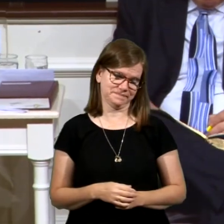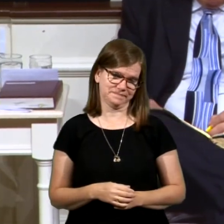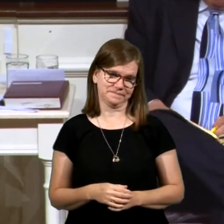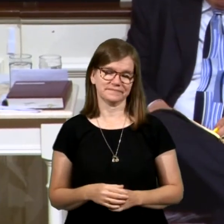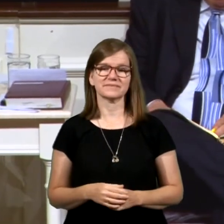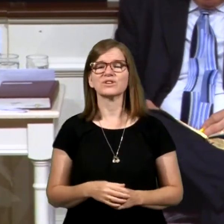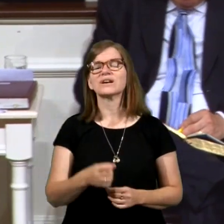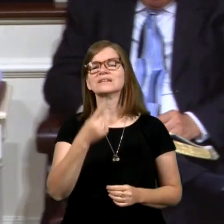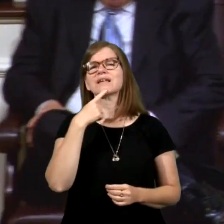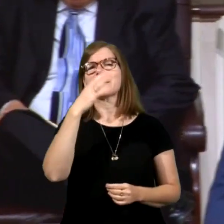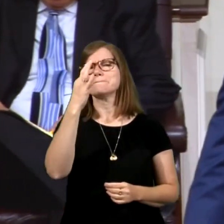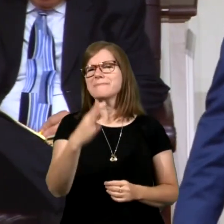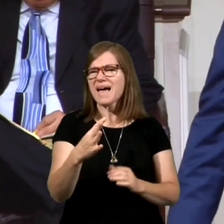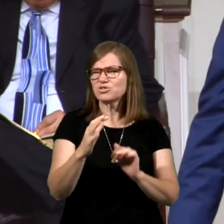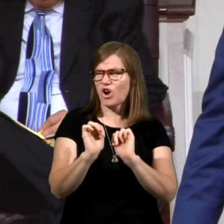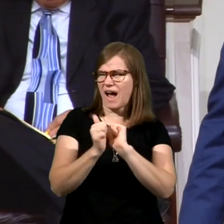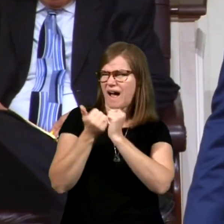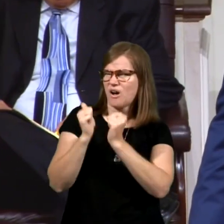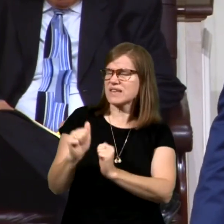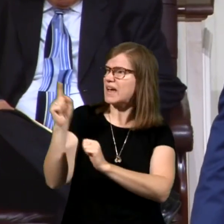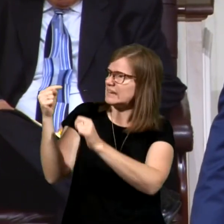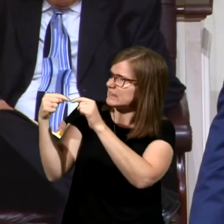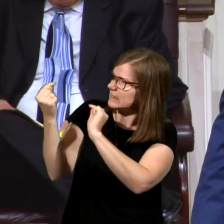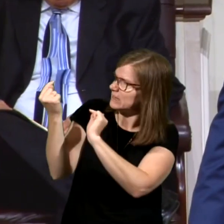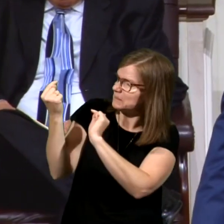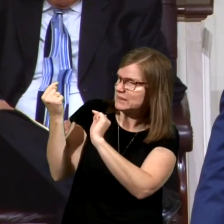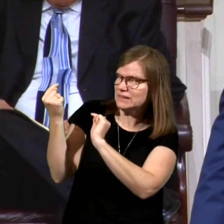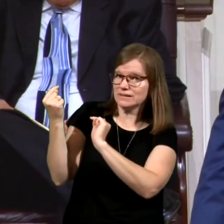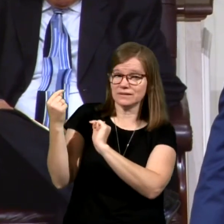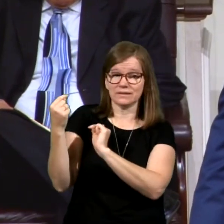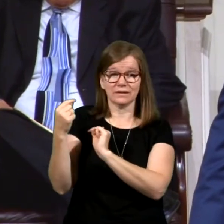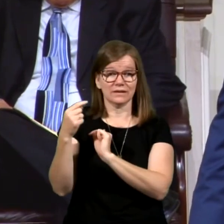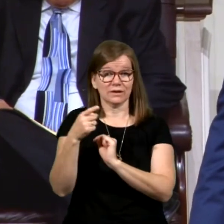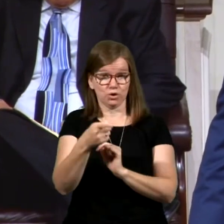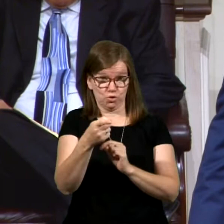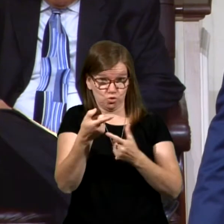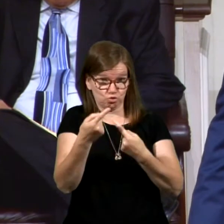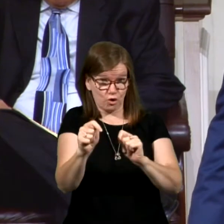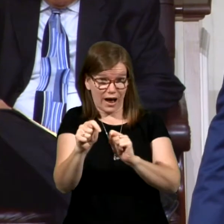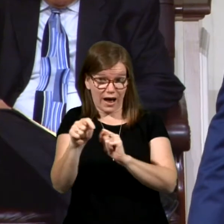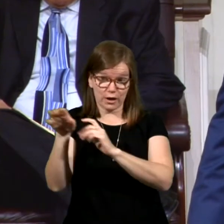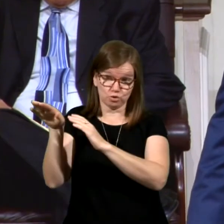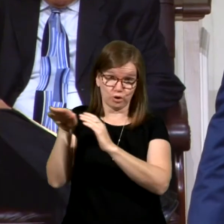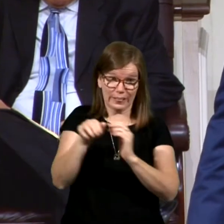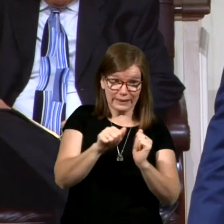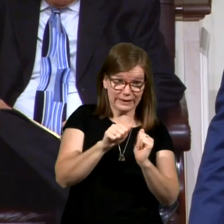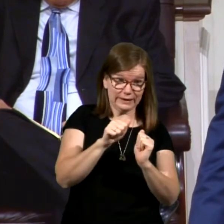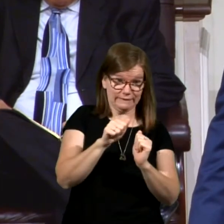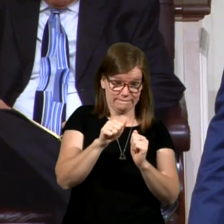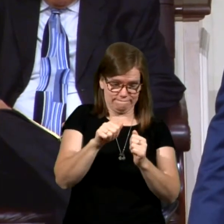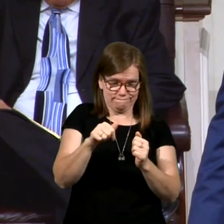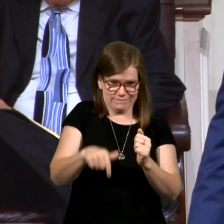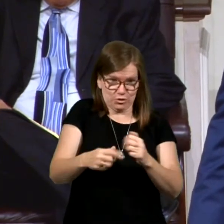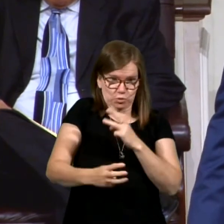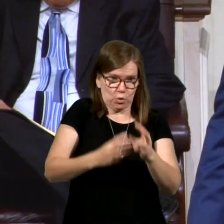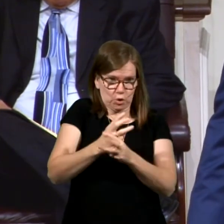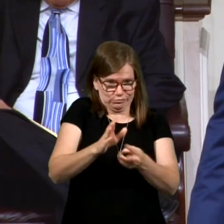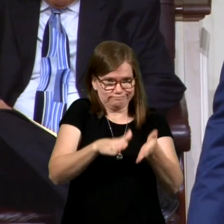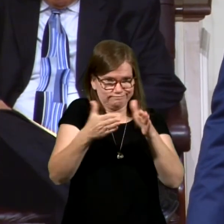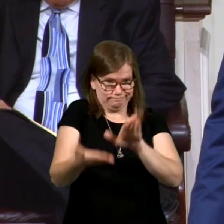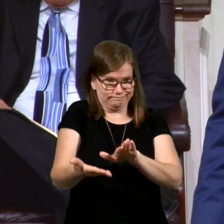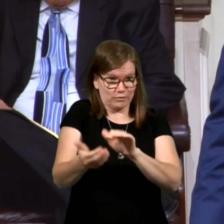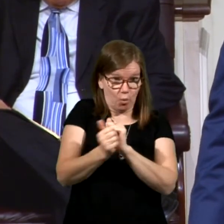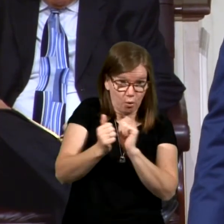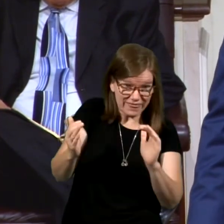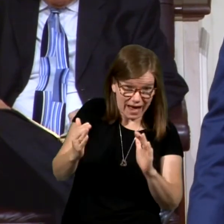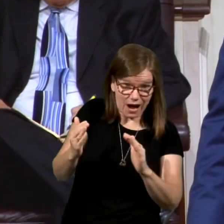You say, Pastor, how could He be my worst enemy? He says, you try to leave this world without being justified. If